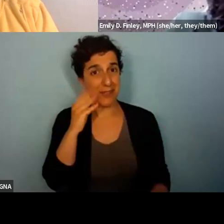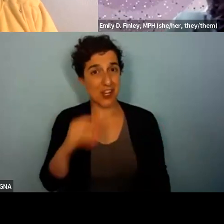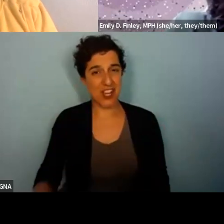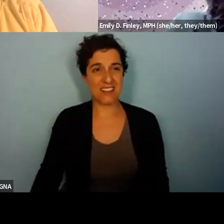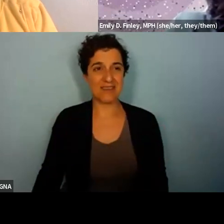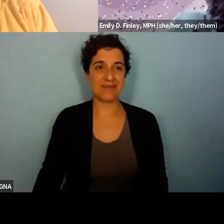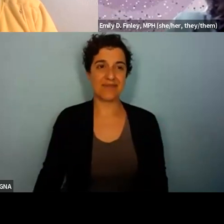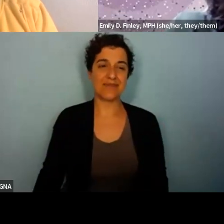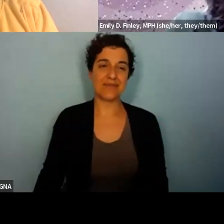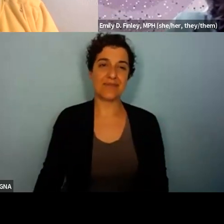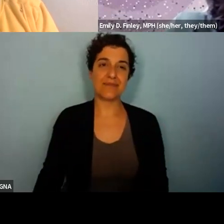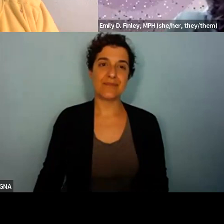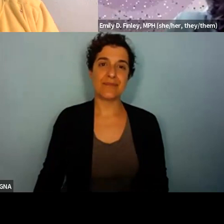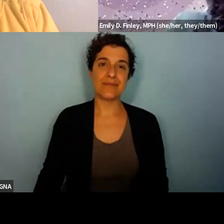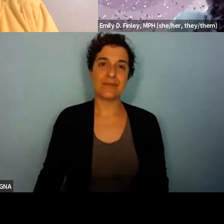when